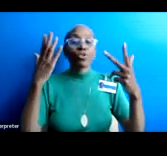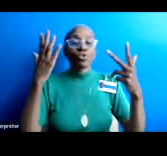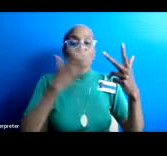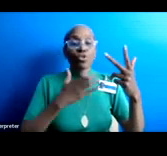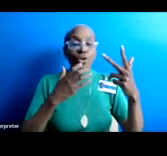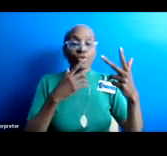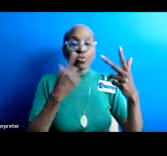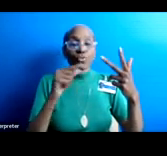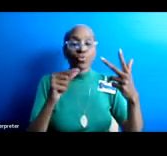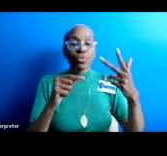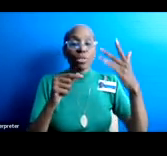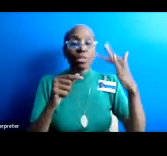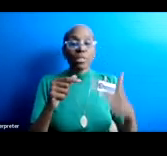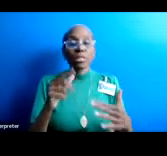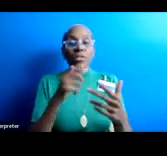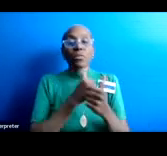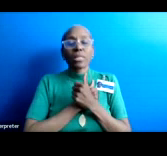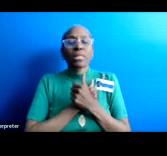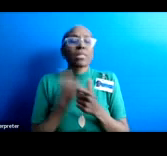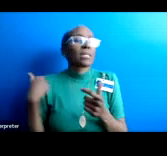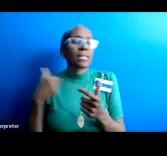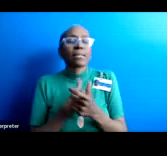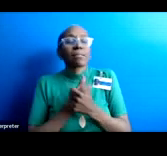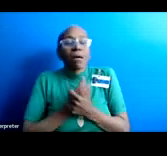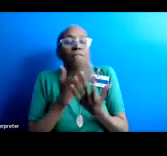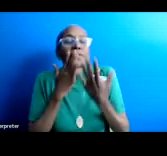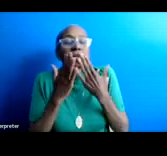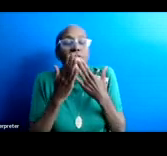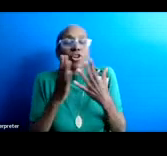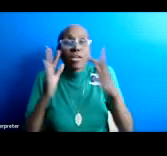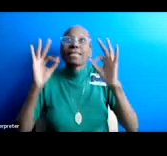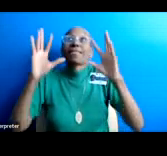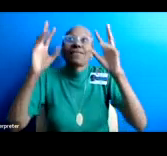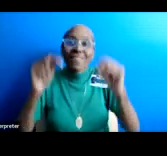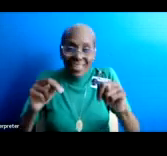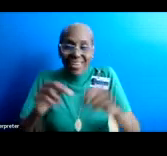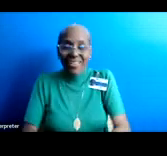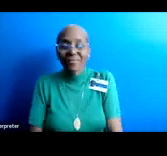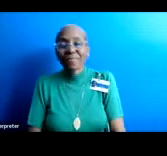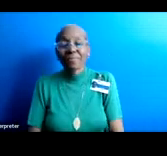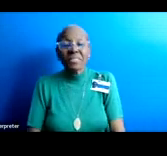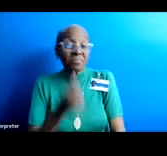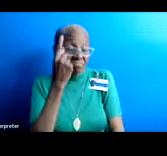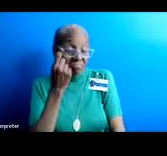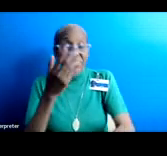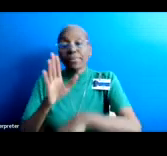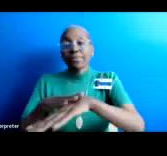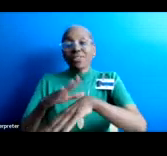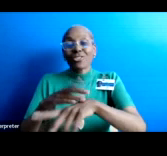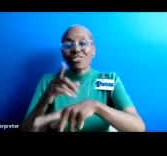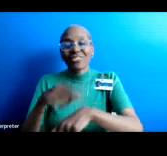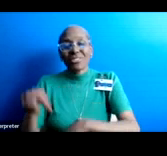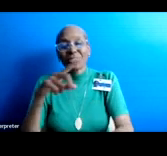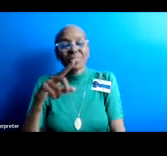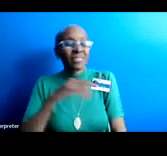and others. And y'all, we love color because color is fun. However, I would caution you